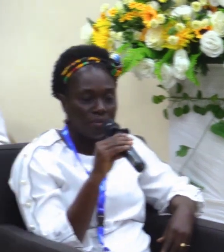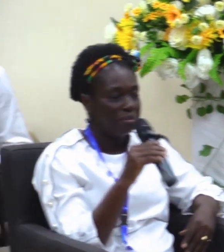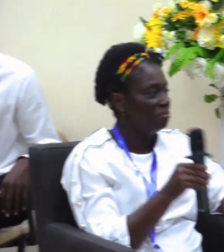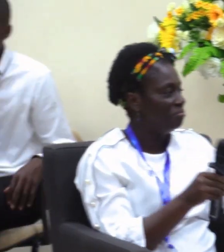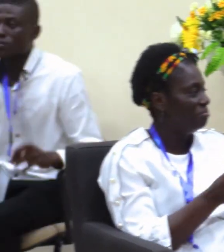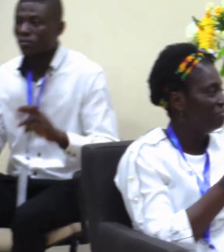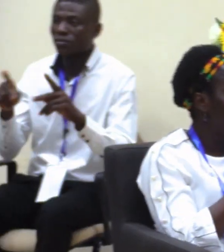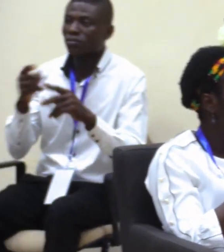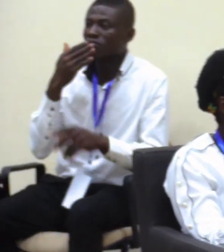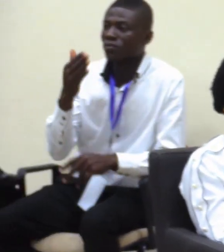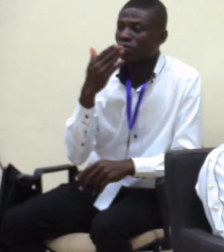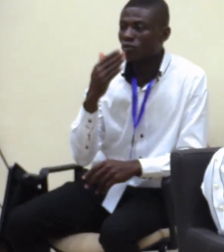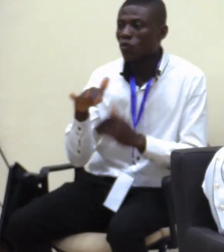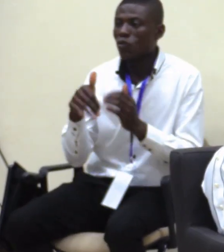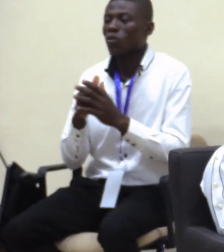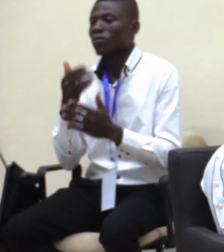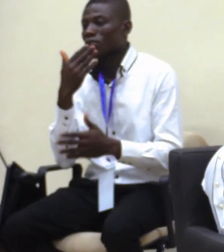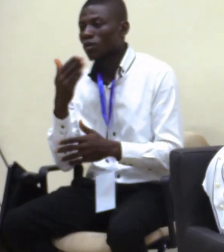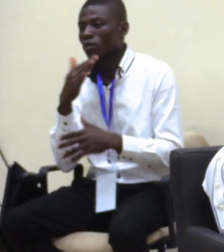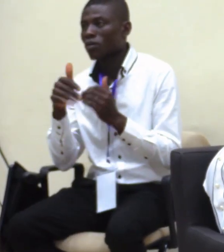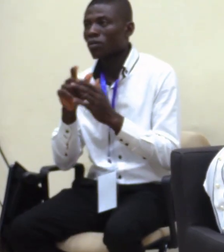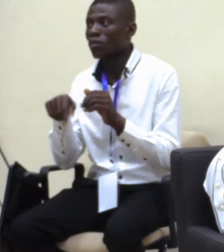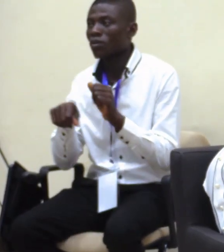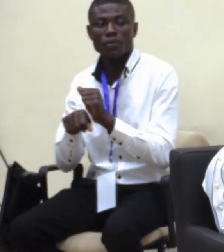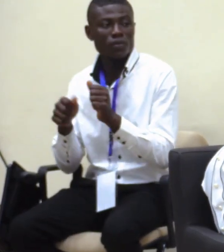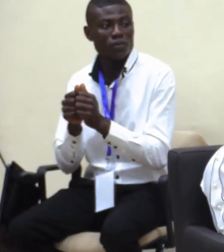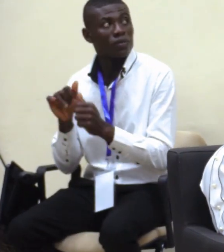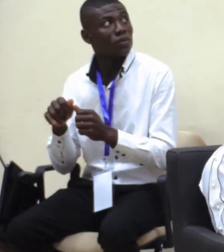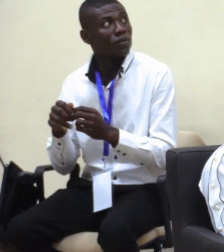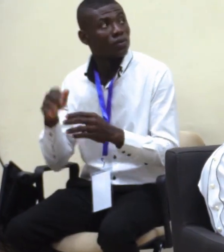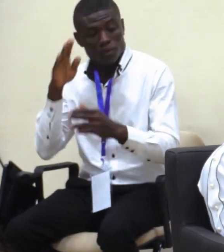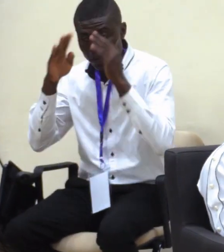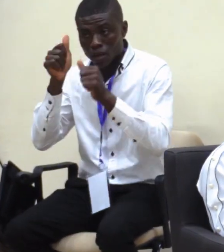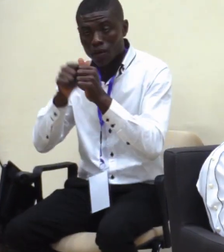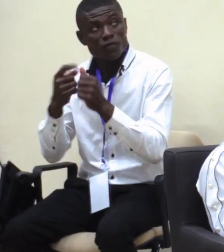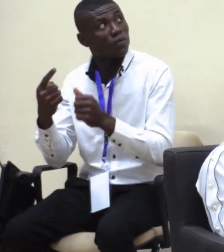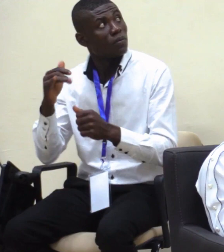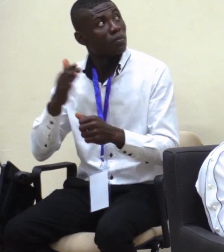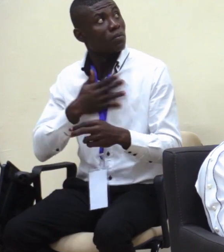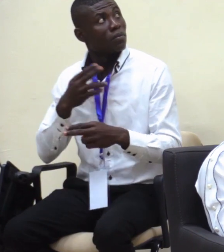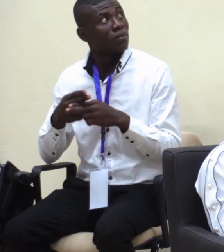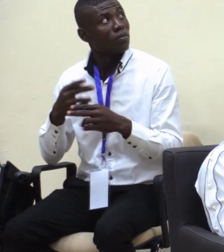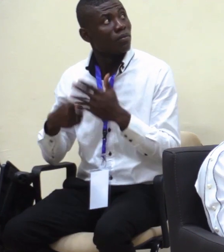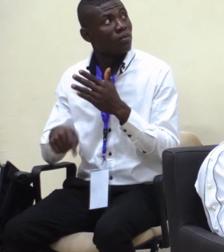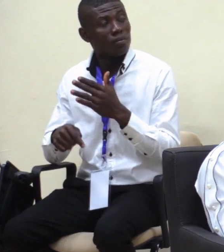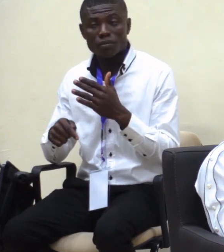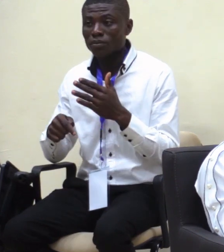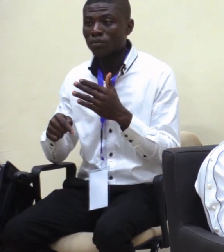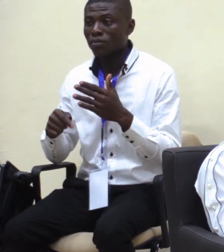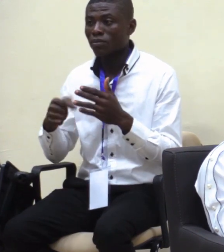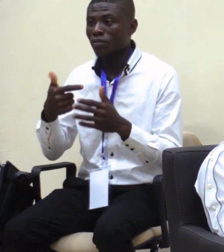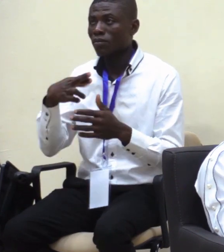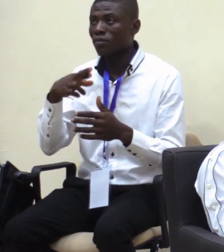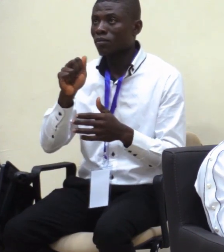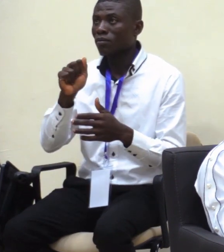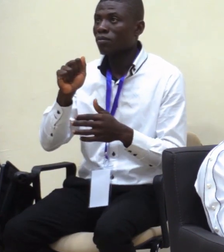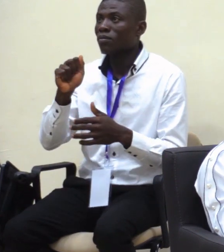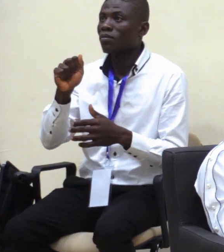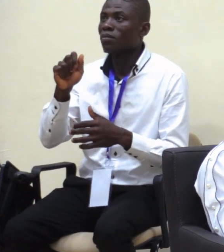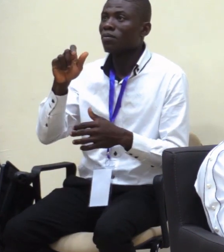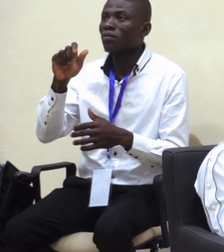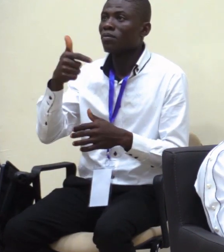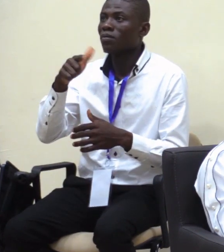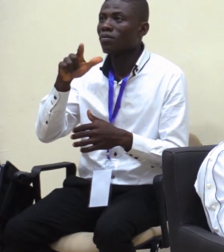Thank you very much, Mr. Asson. Hello, everyone. My name is Gladys Damalin, and